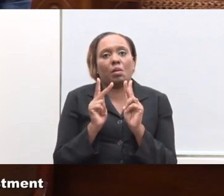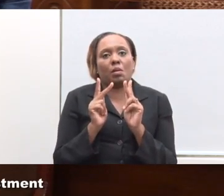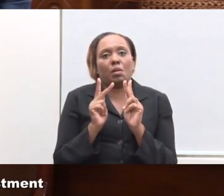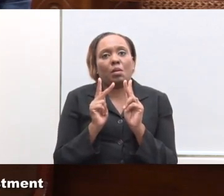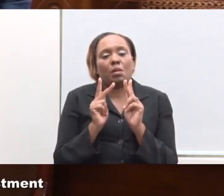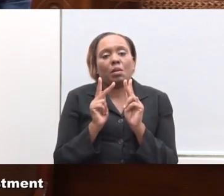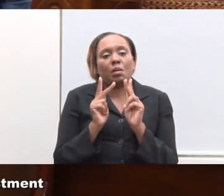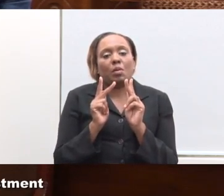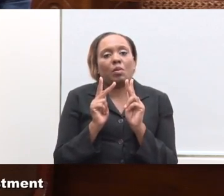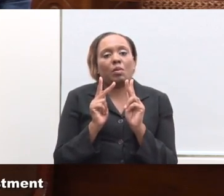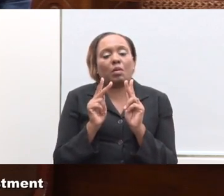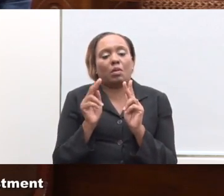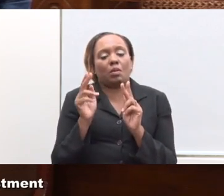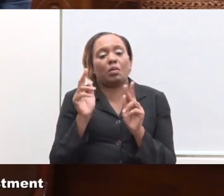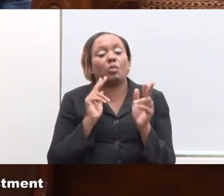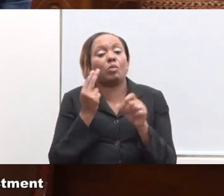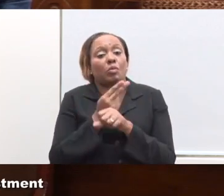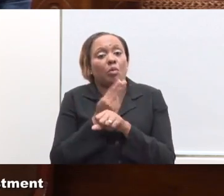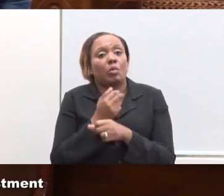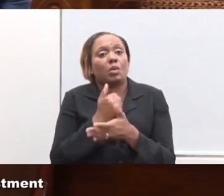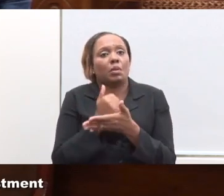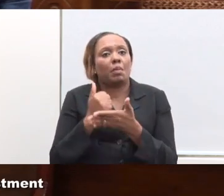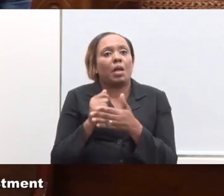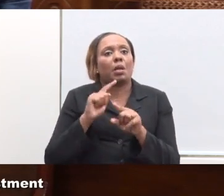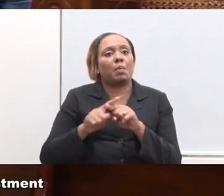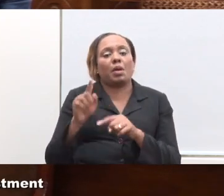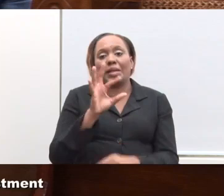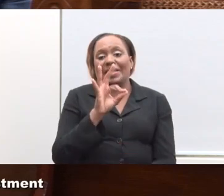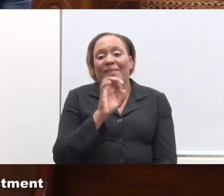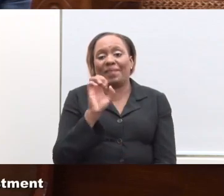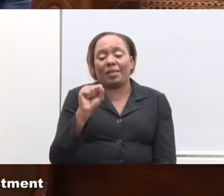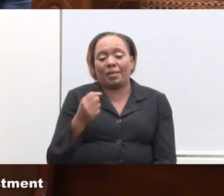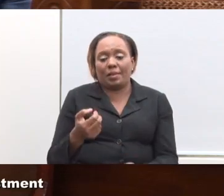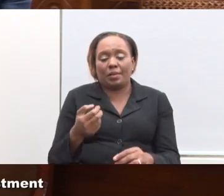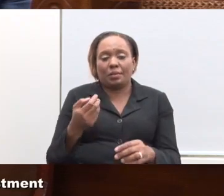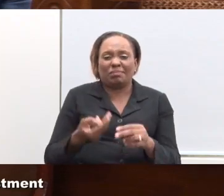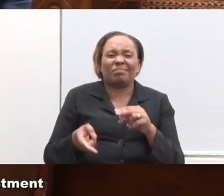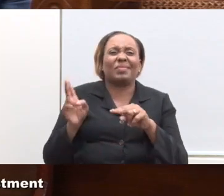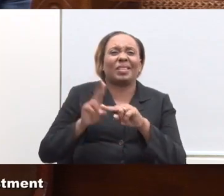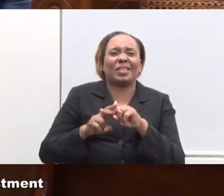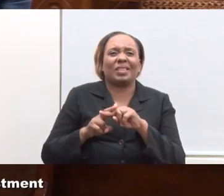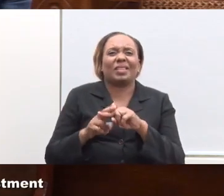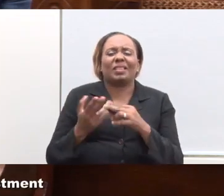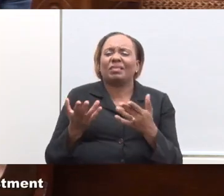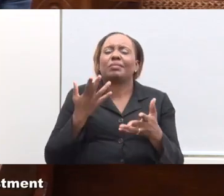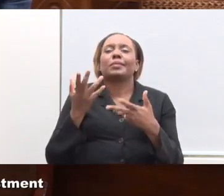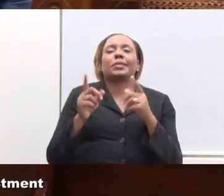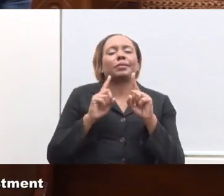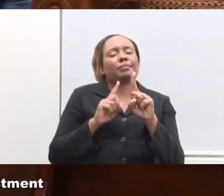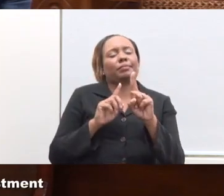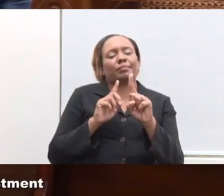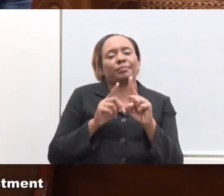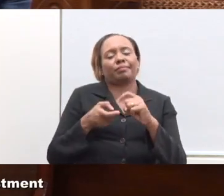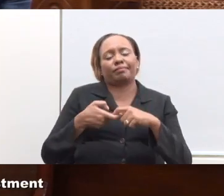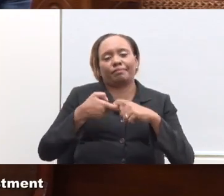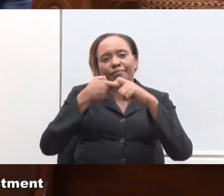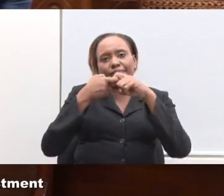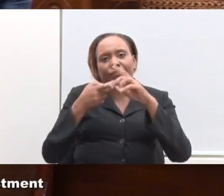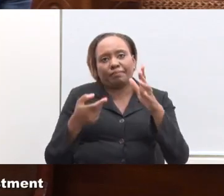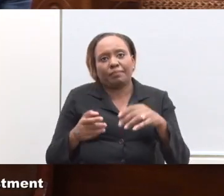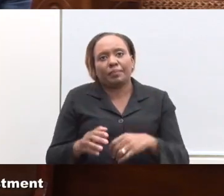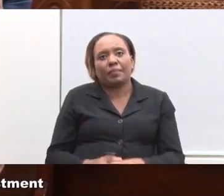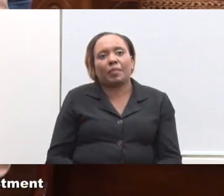And finally, to be able to create a mechanism, and maybe, you must never misuse a